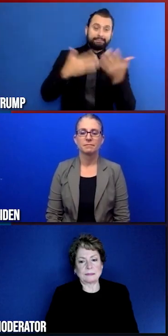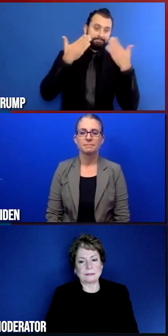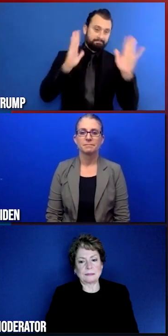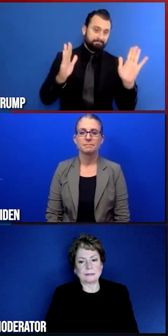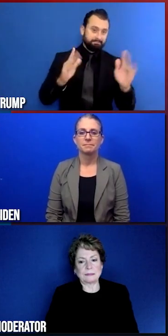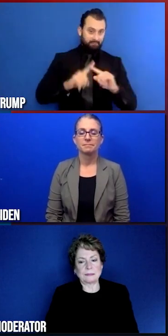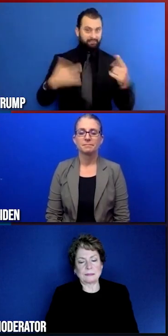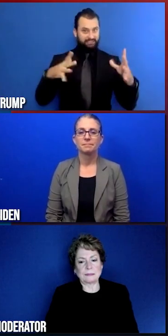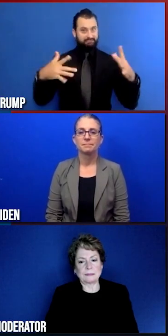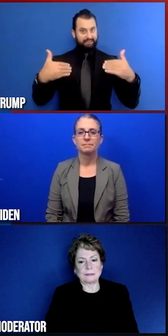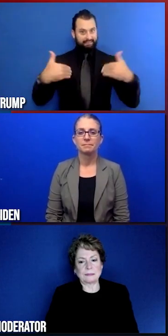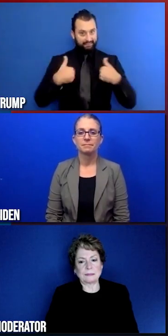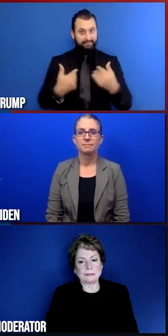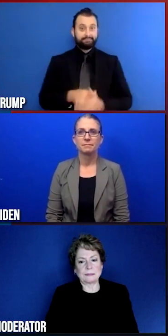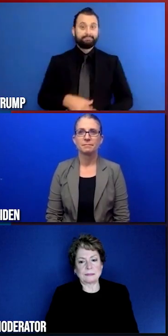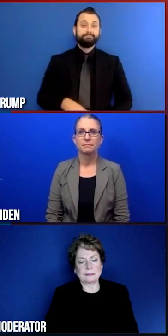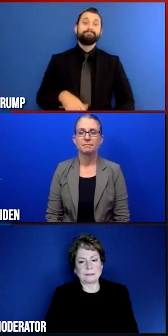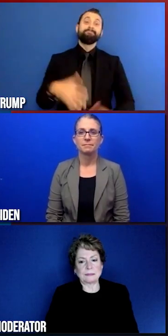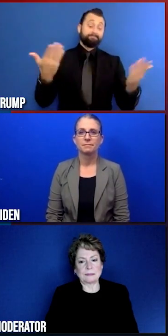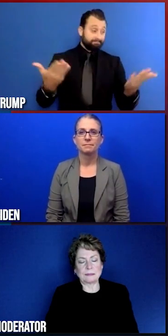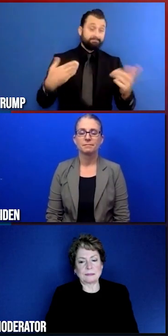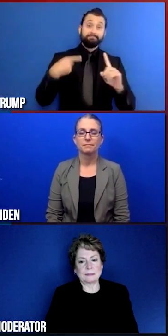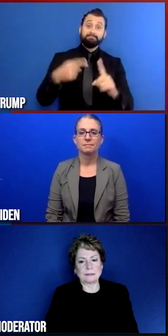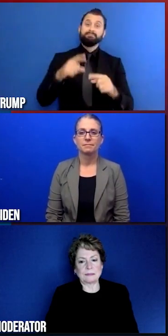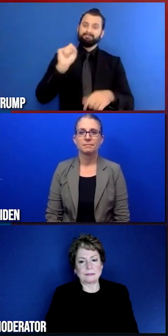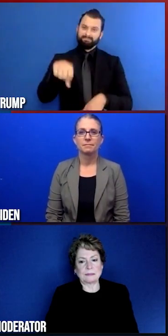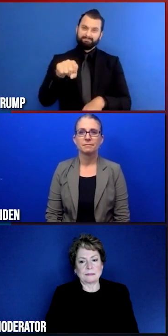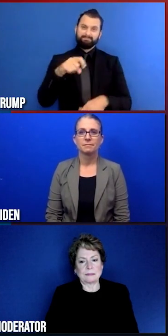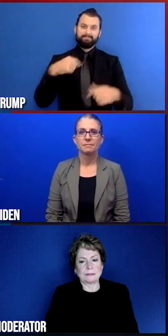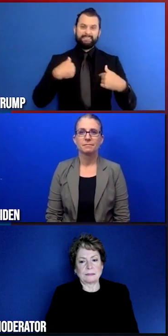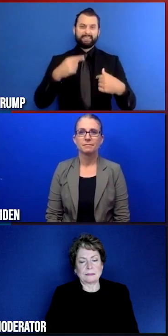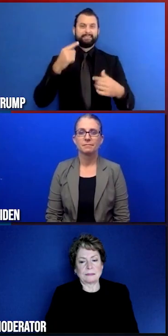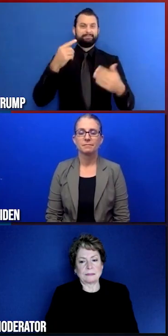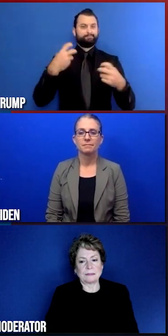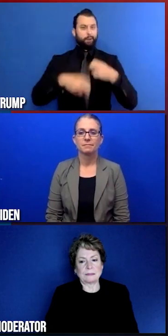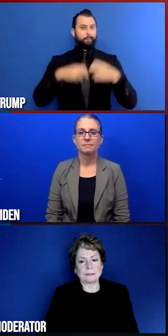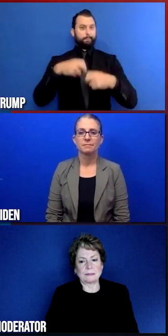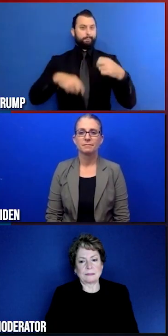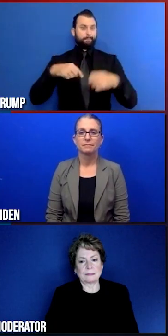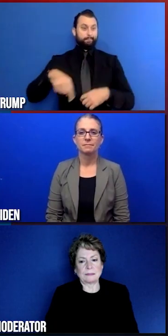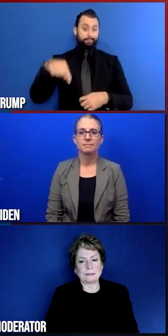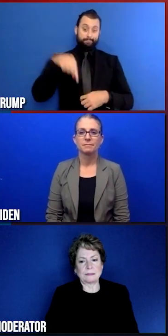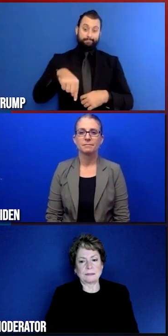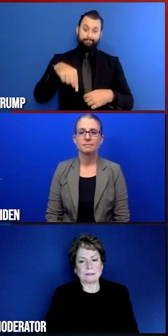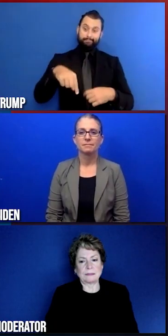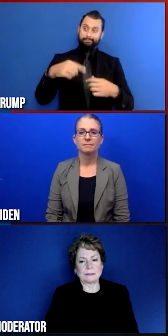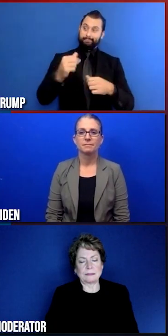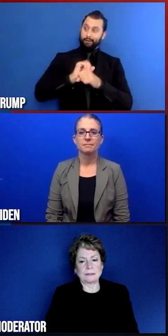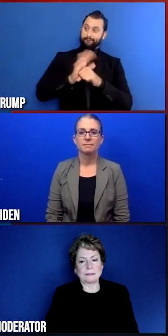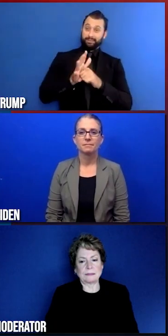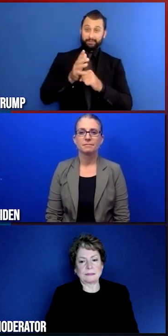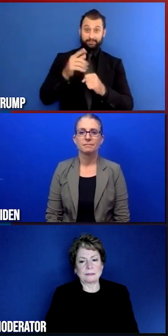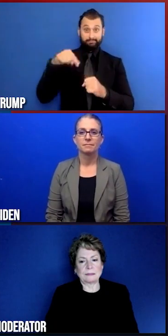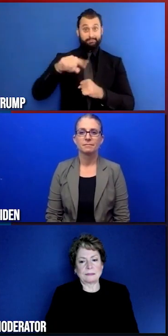This is a worldwide problem. But I've been congratulated by the heads of many countries on what we've been able to